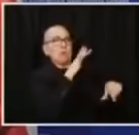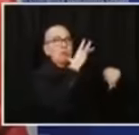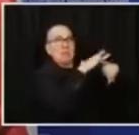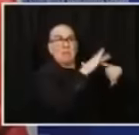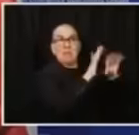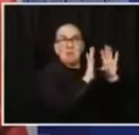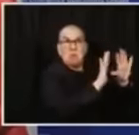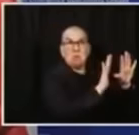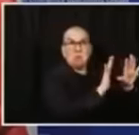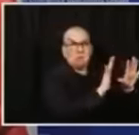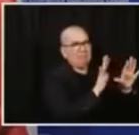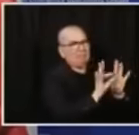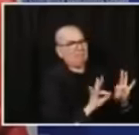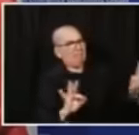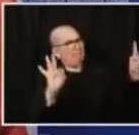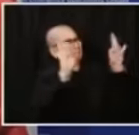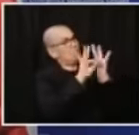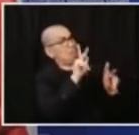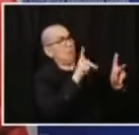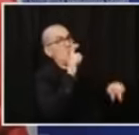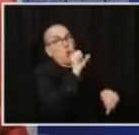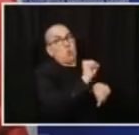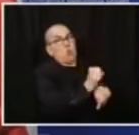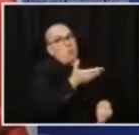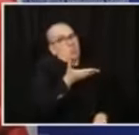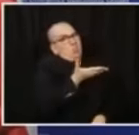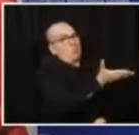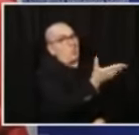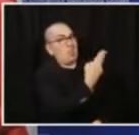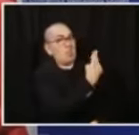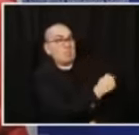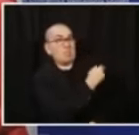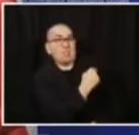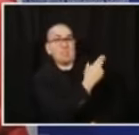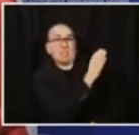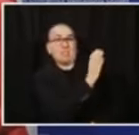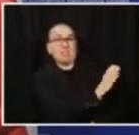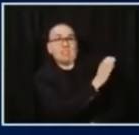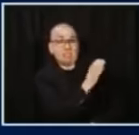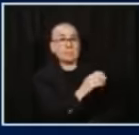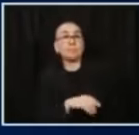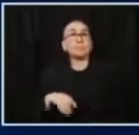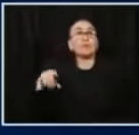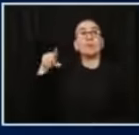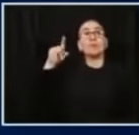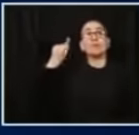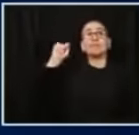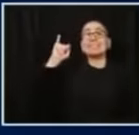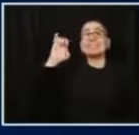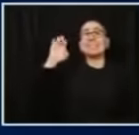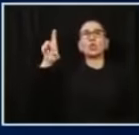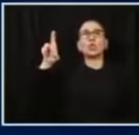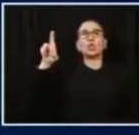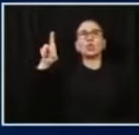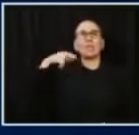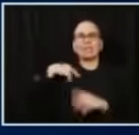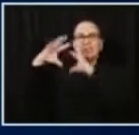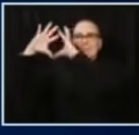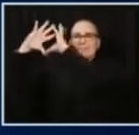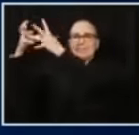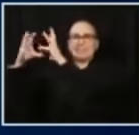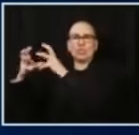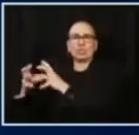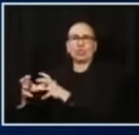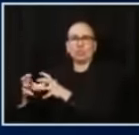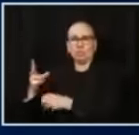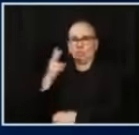phase 1A in 3 tiers. So in the first priority group for phase 1A, we focused on people who